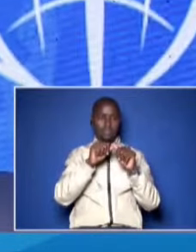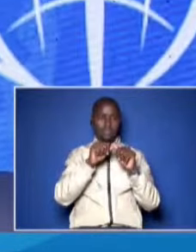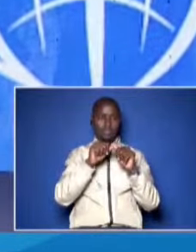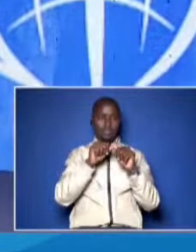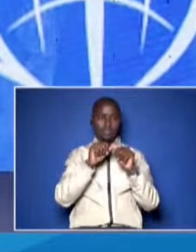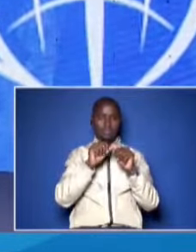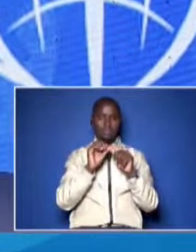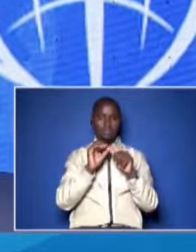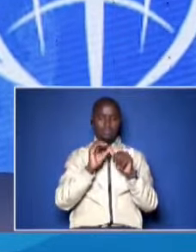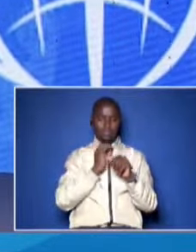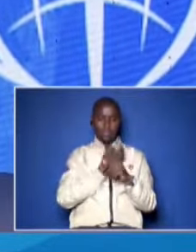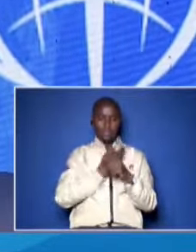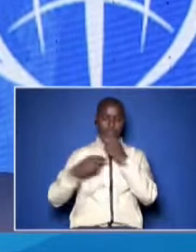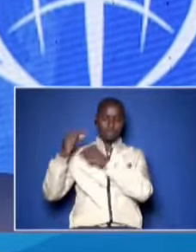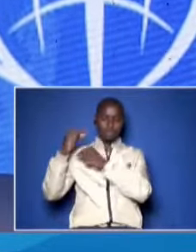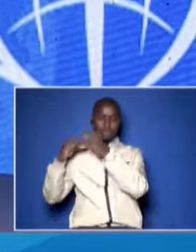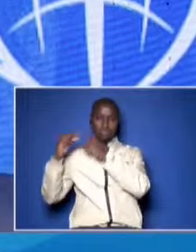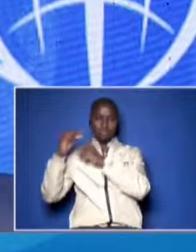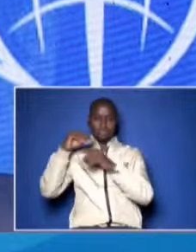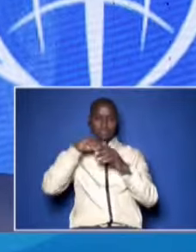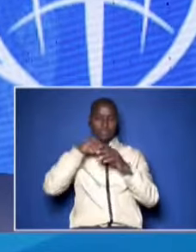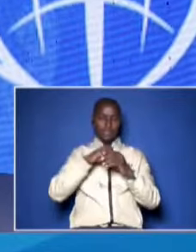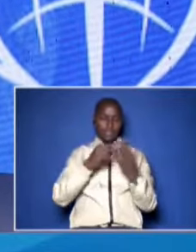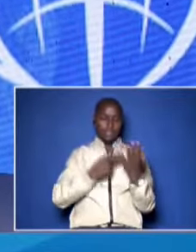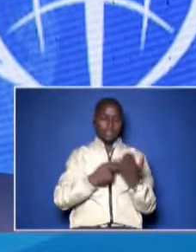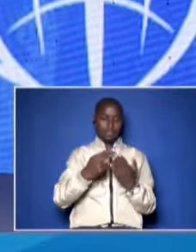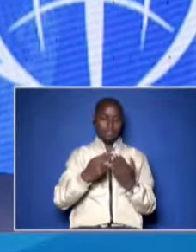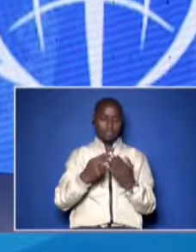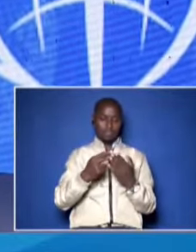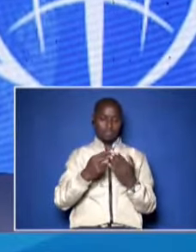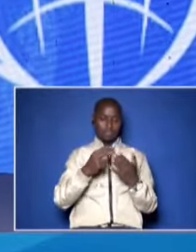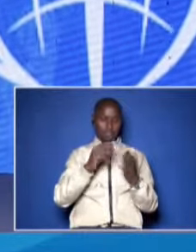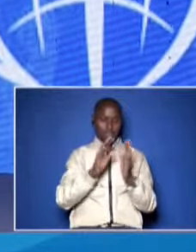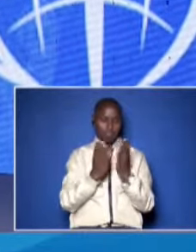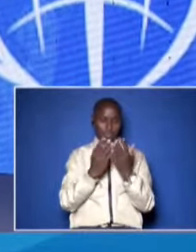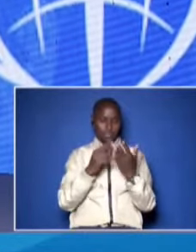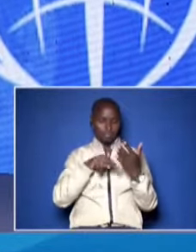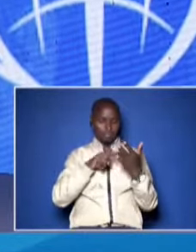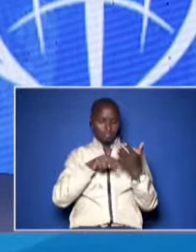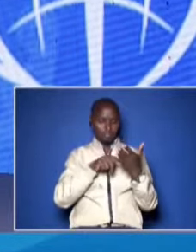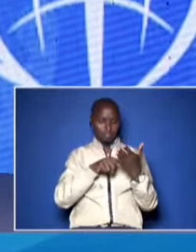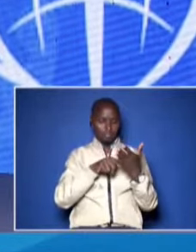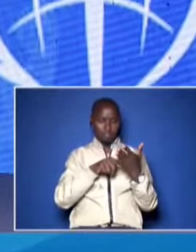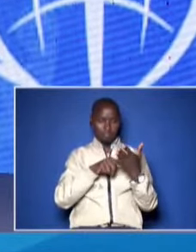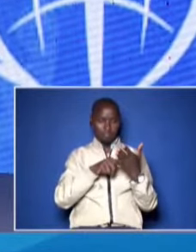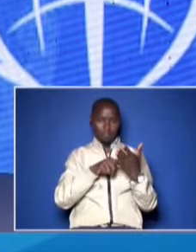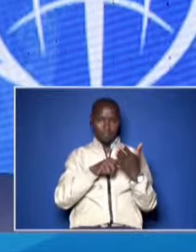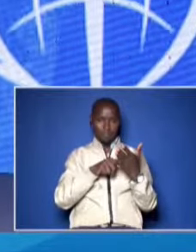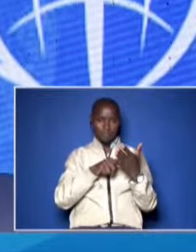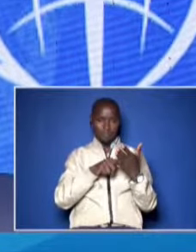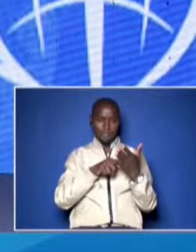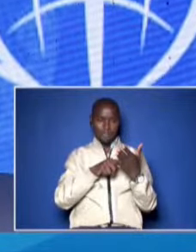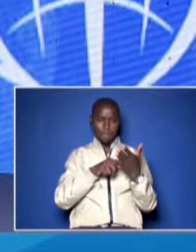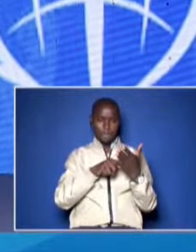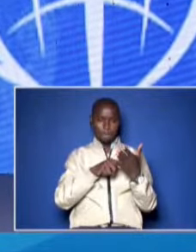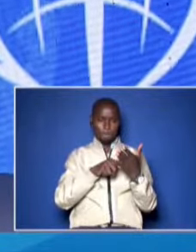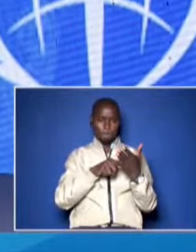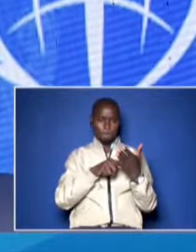generation is in the Holy scriptures that we find the answers to Life's ultimate